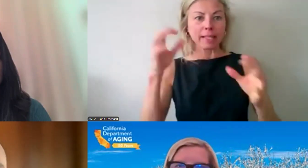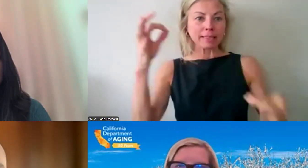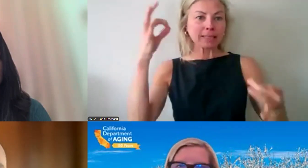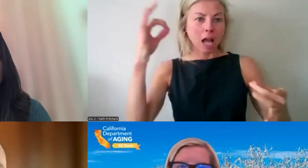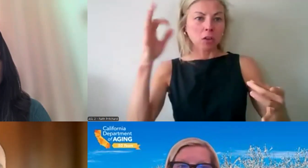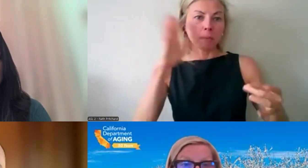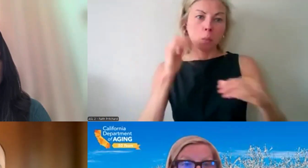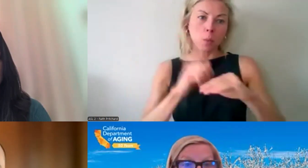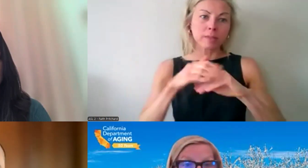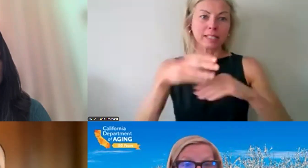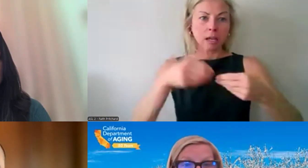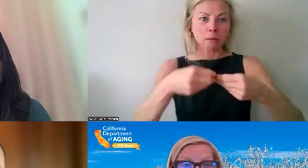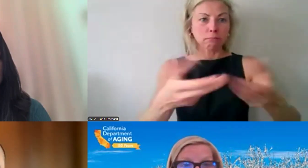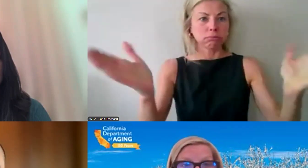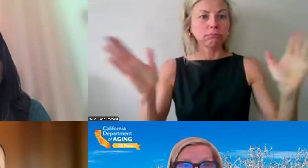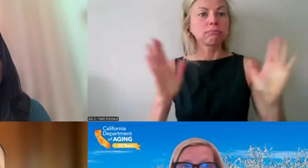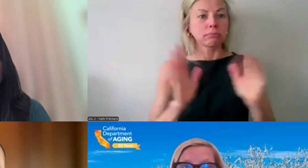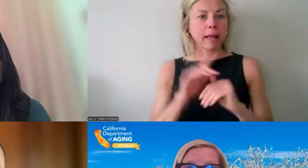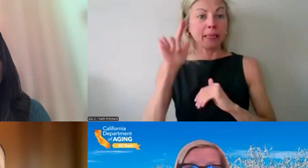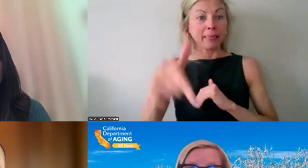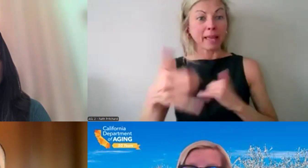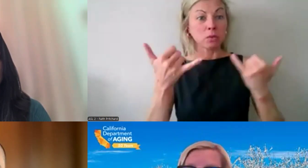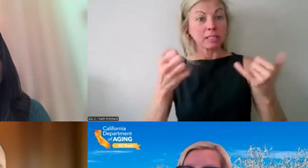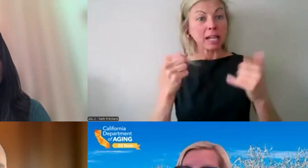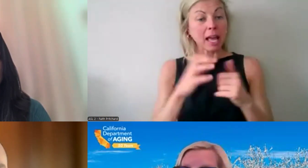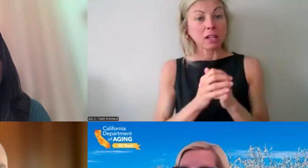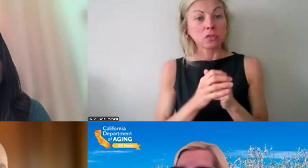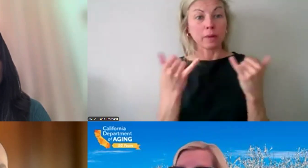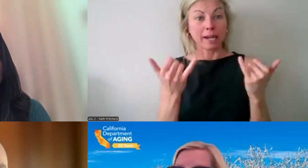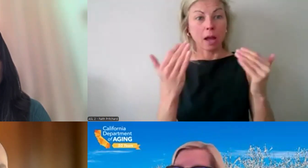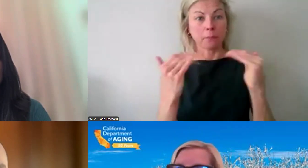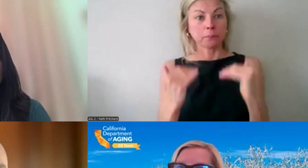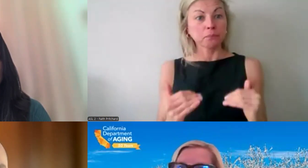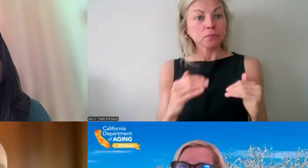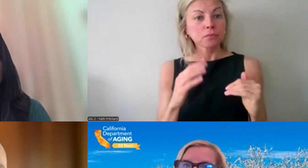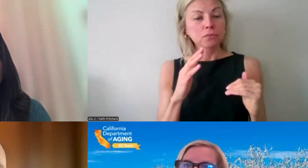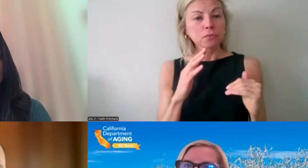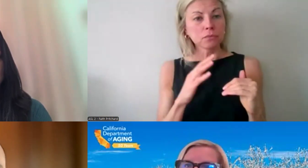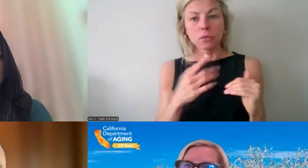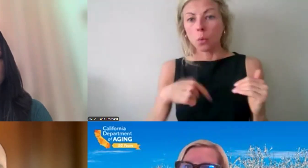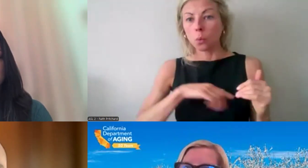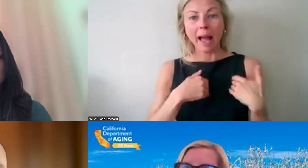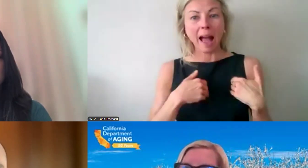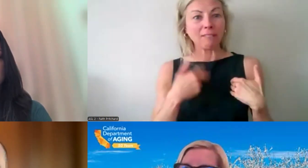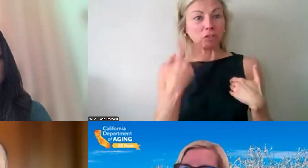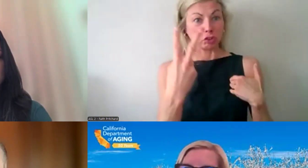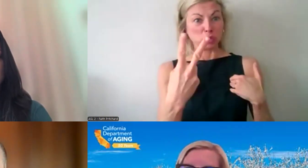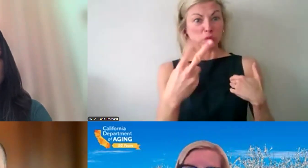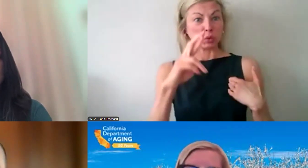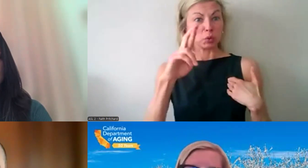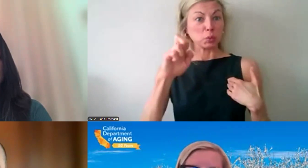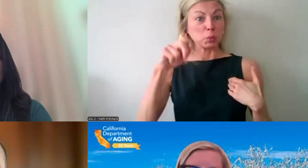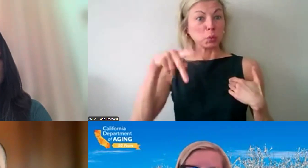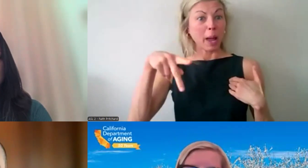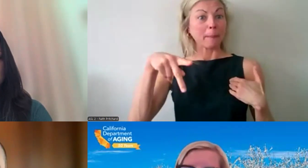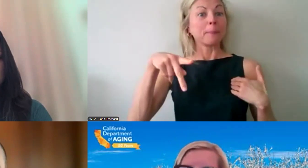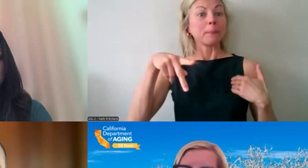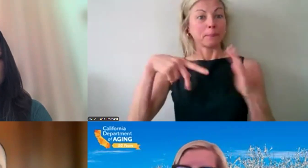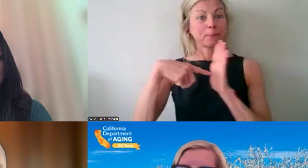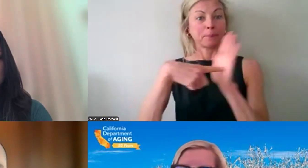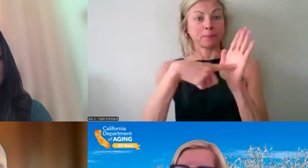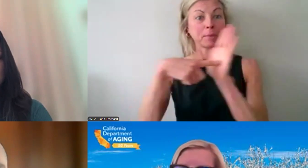distributing later in the day. So we now will turn it over. We have two representatives from the Health and Human